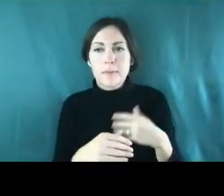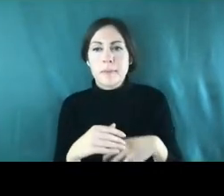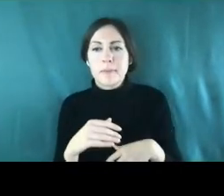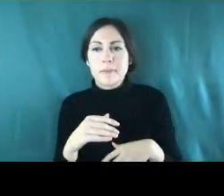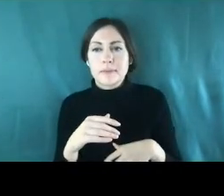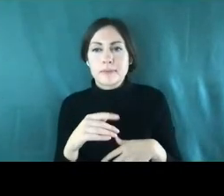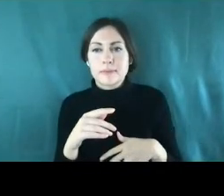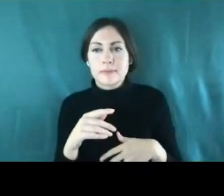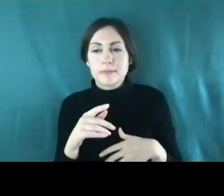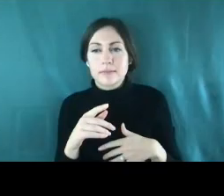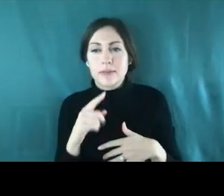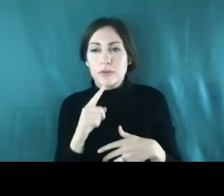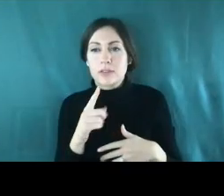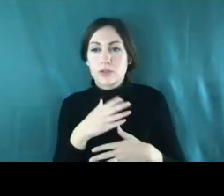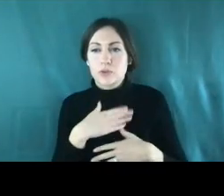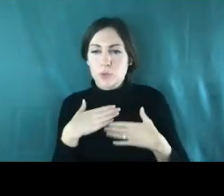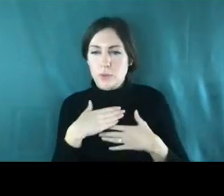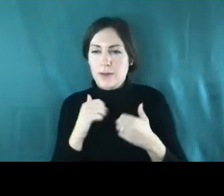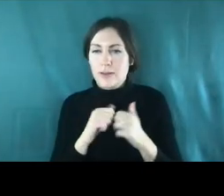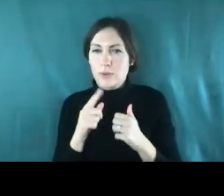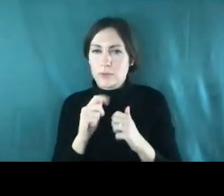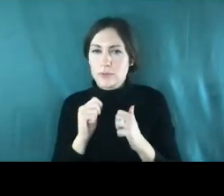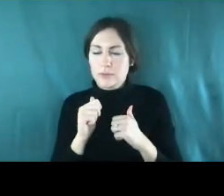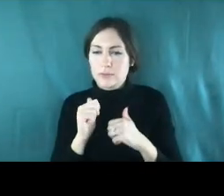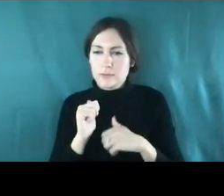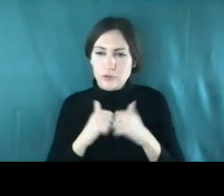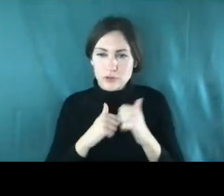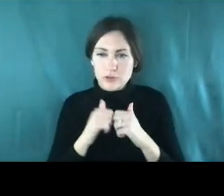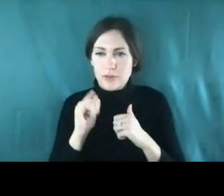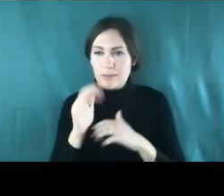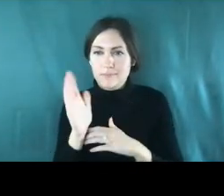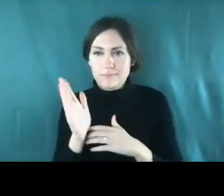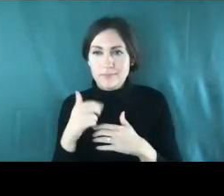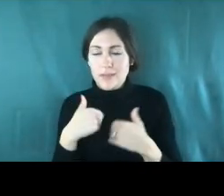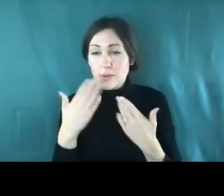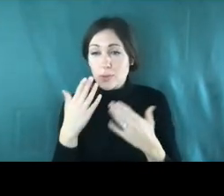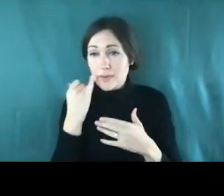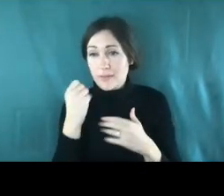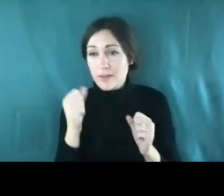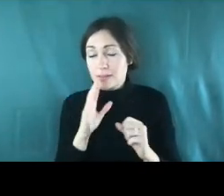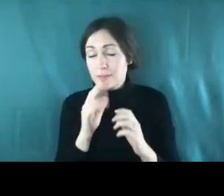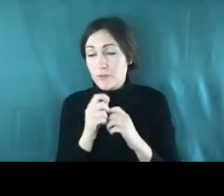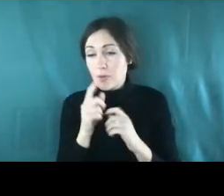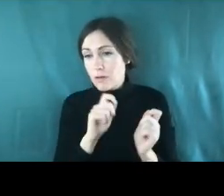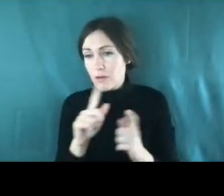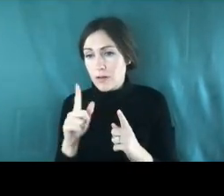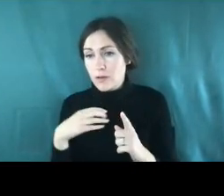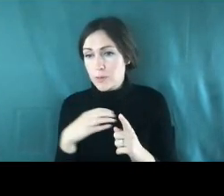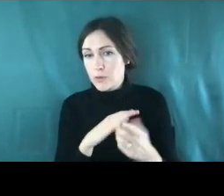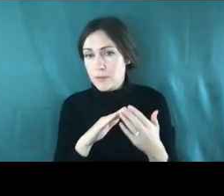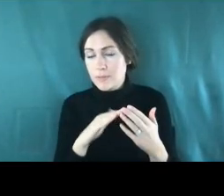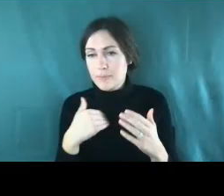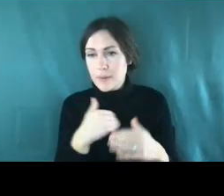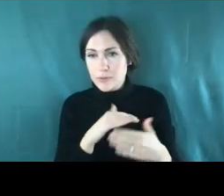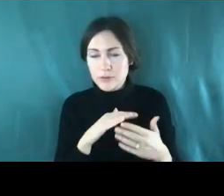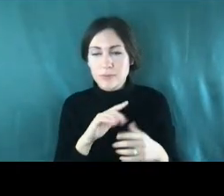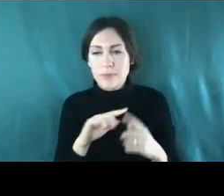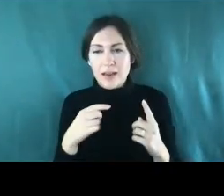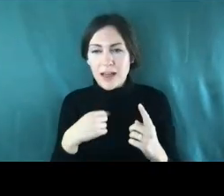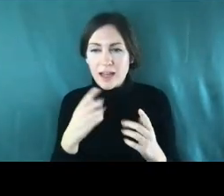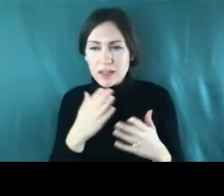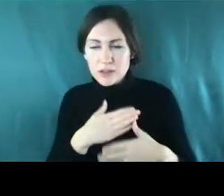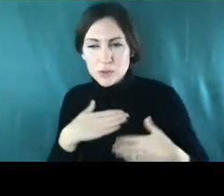my enjoyment of the way that this was structured this time around. I think, and I don't know if I can speak for all committee members, but I really enjoyed being able to hear from all of